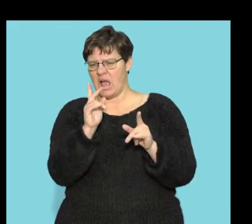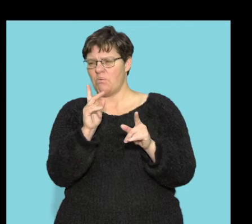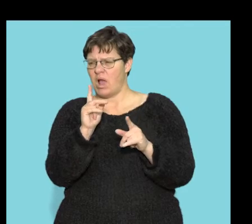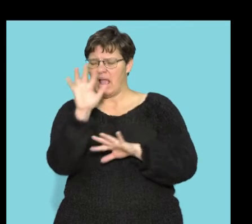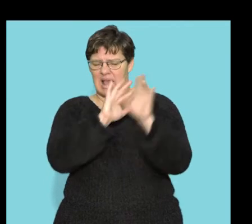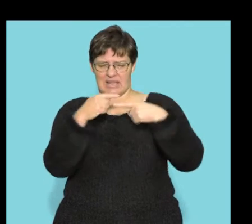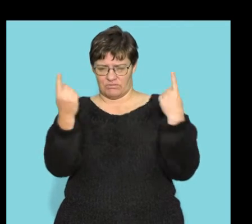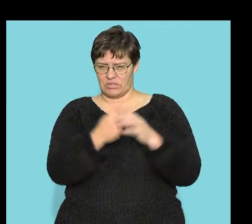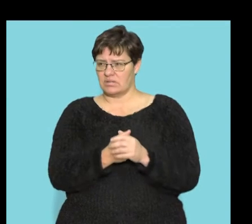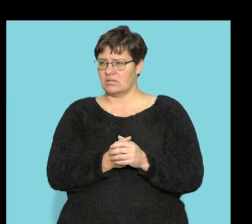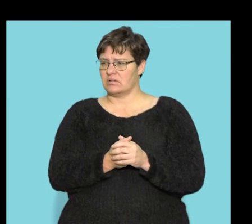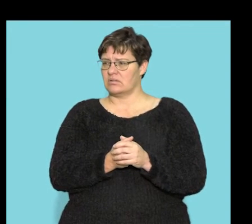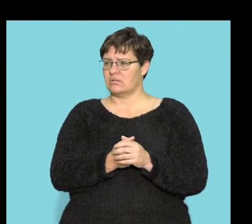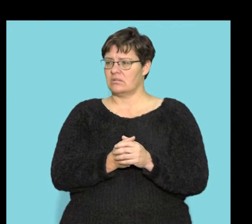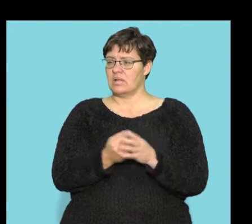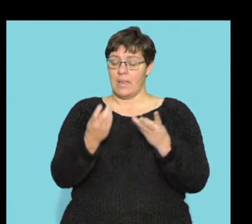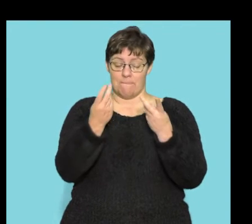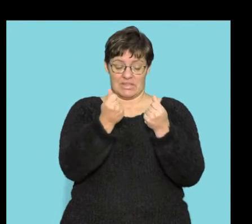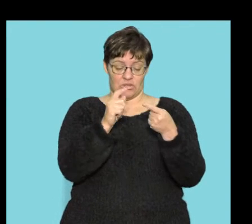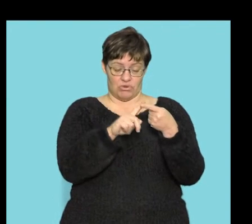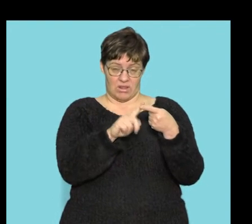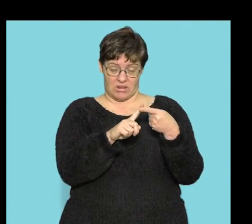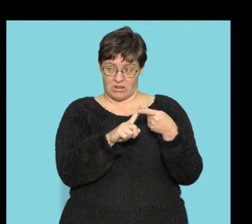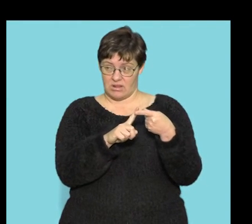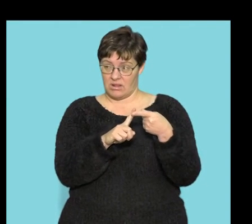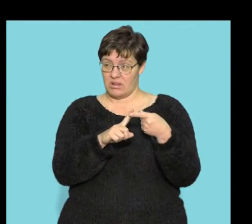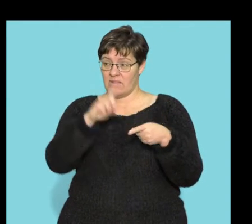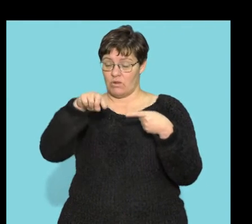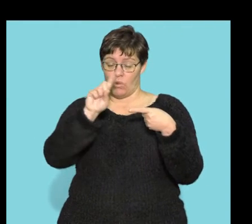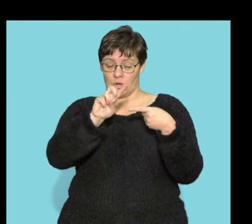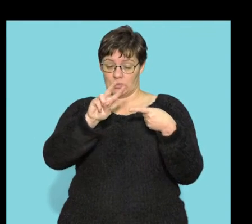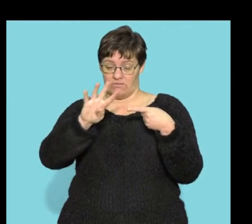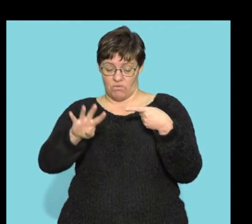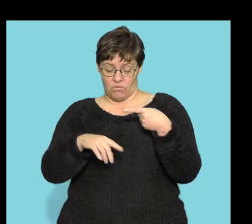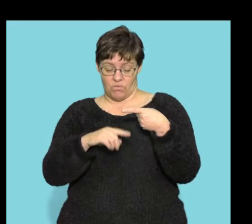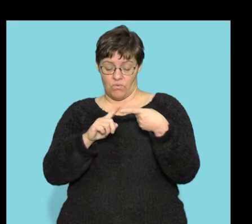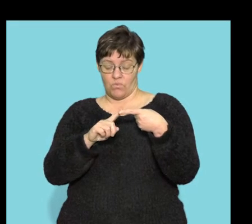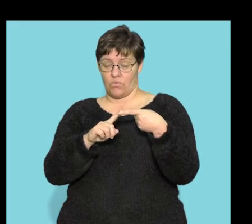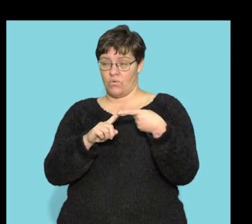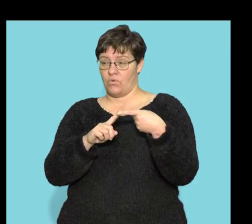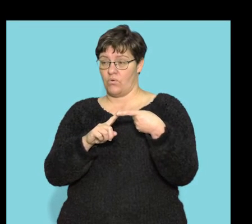cost. It's my material as my variable, my